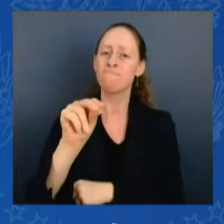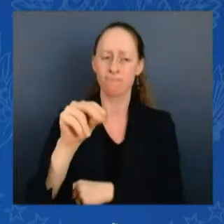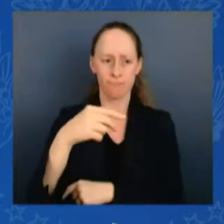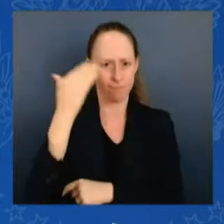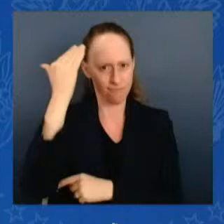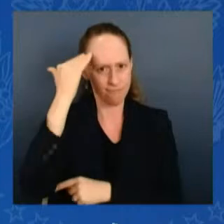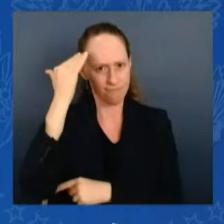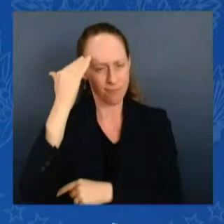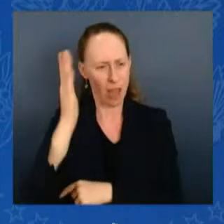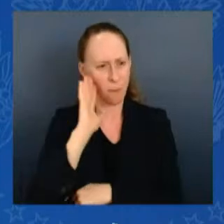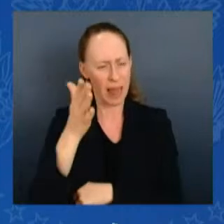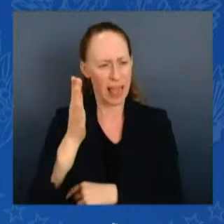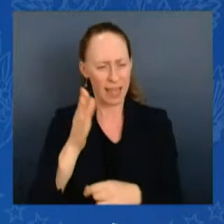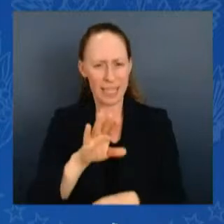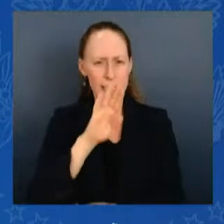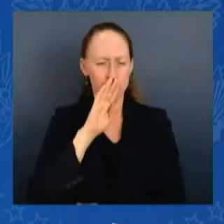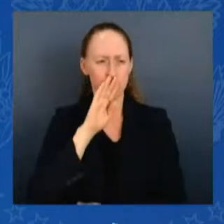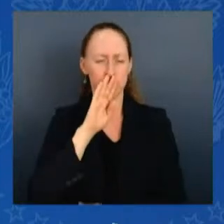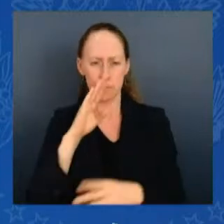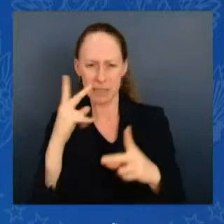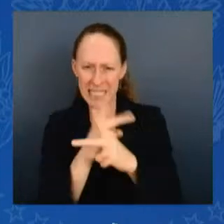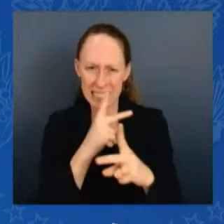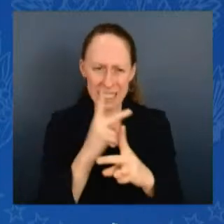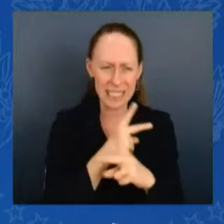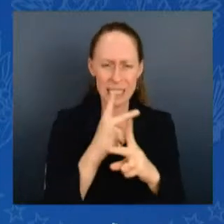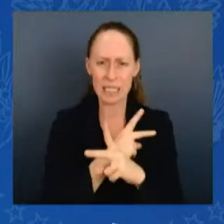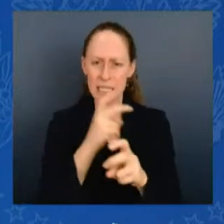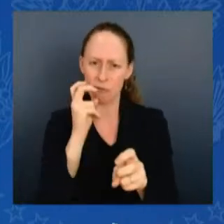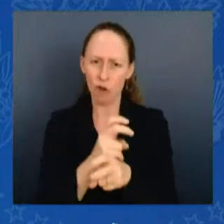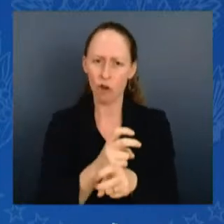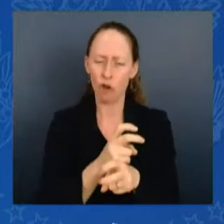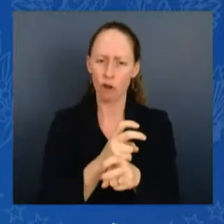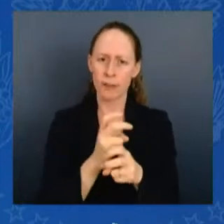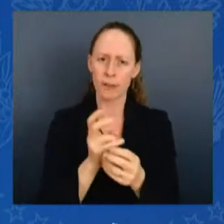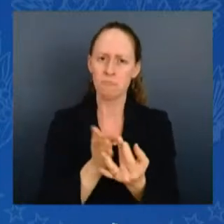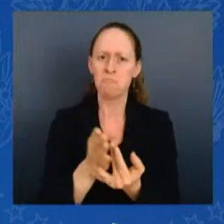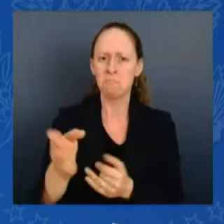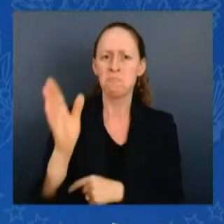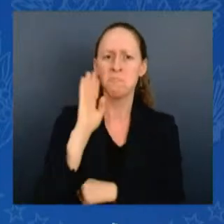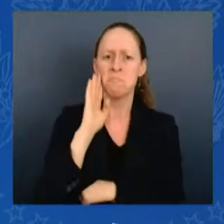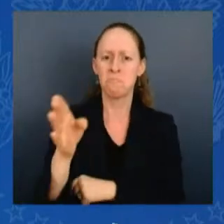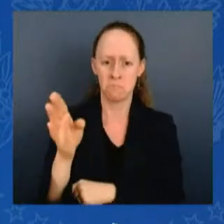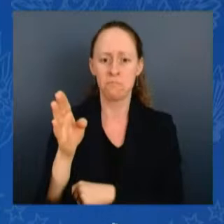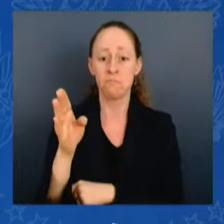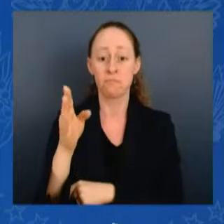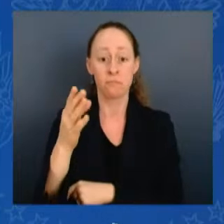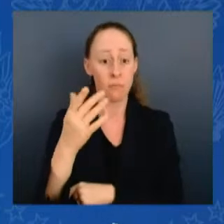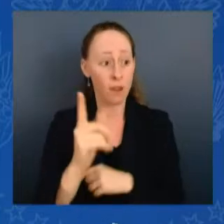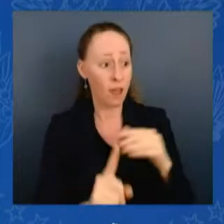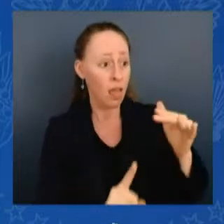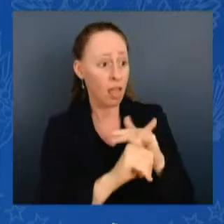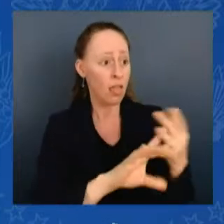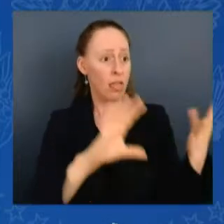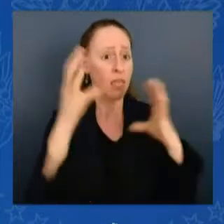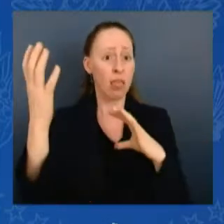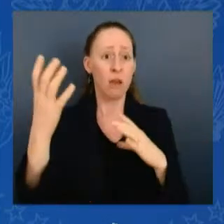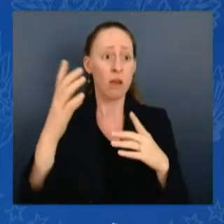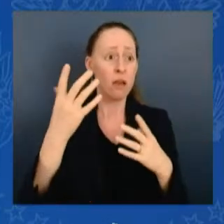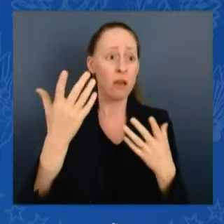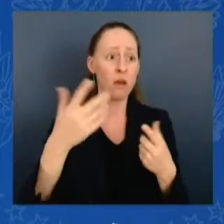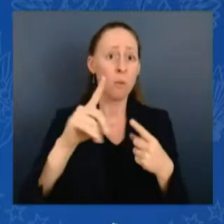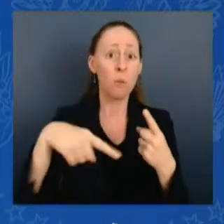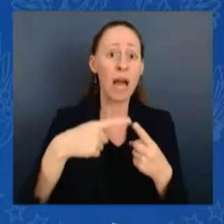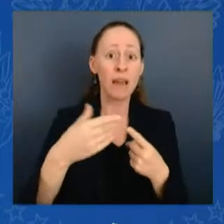I do not know what the next crisis will be, but I do know that we are at